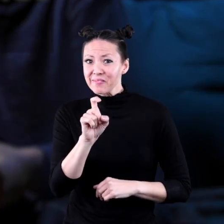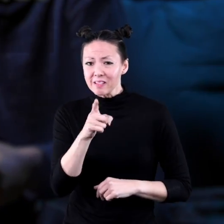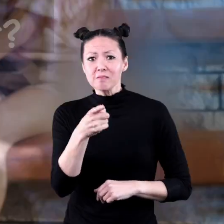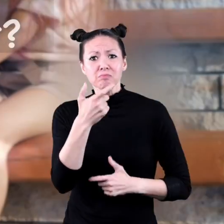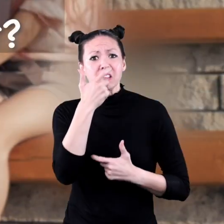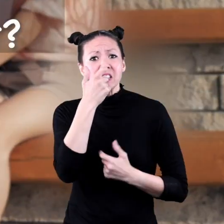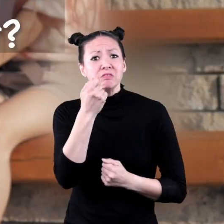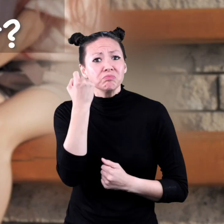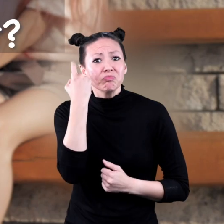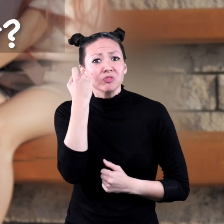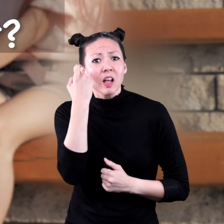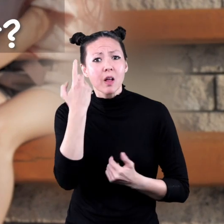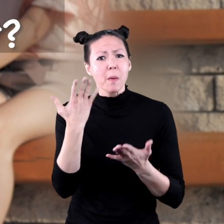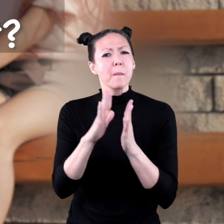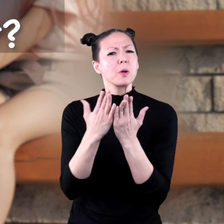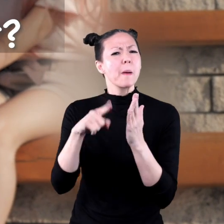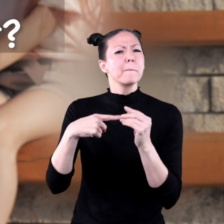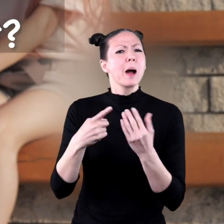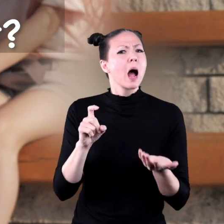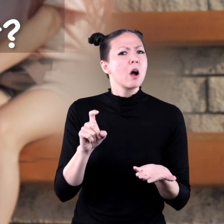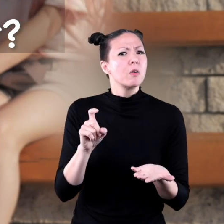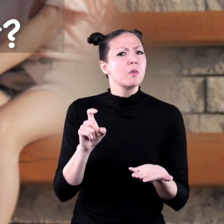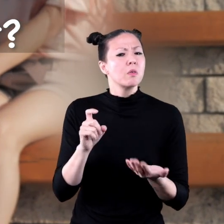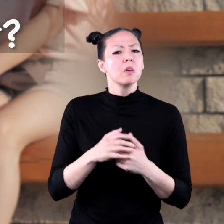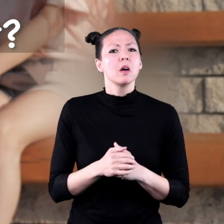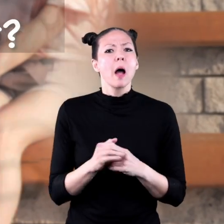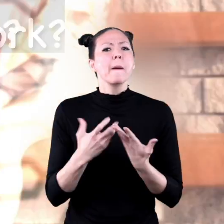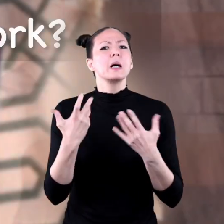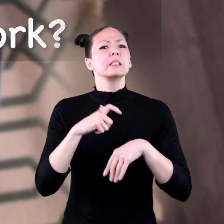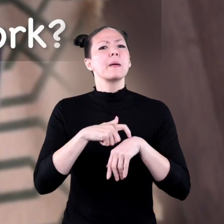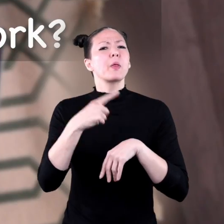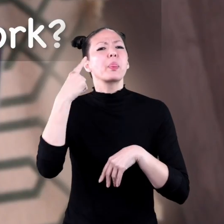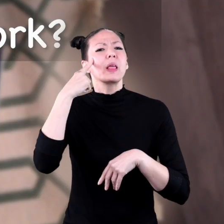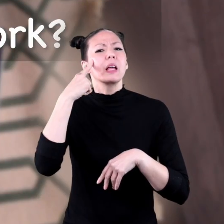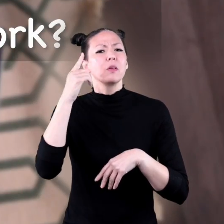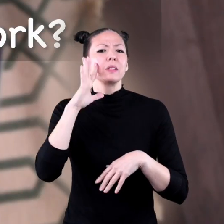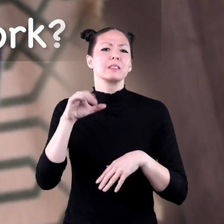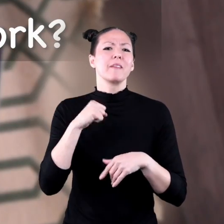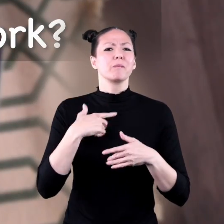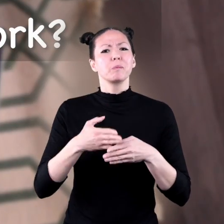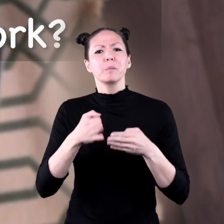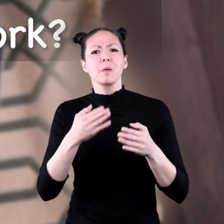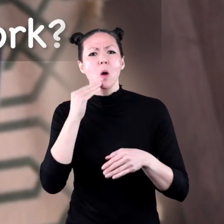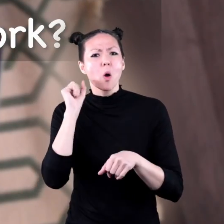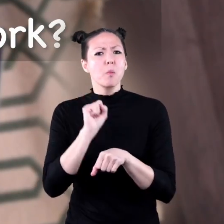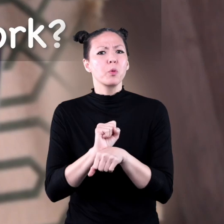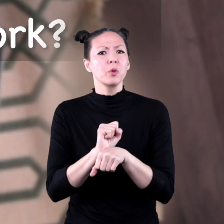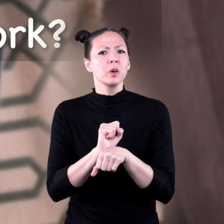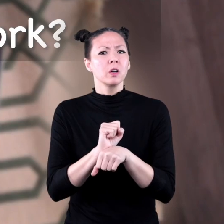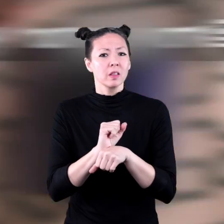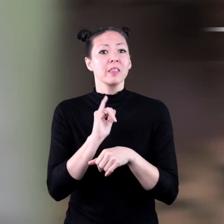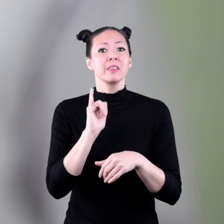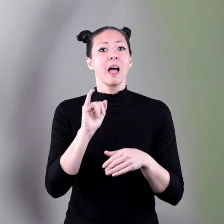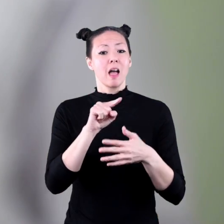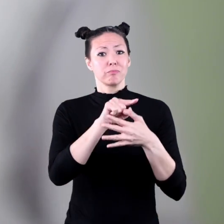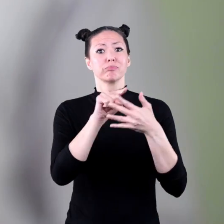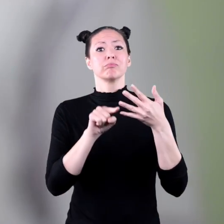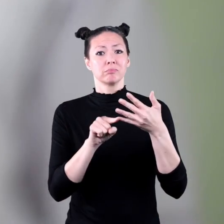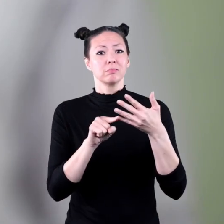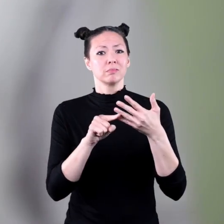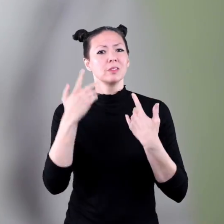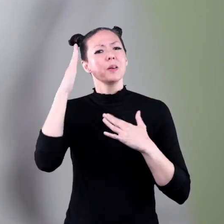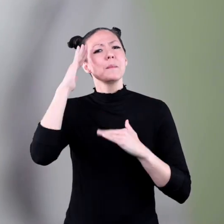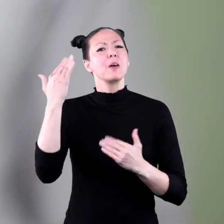do? Did you understand what the book was about? How much time do you think it will take to do my homework? You can